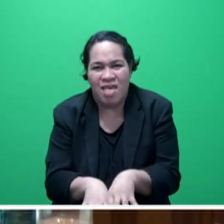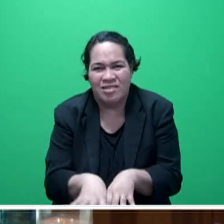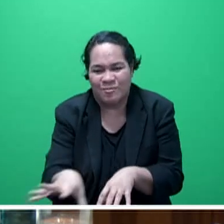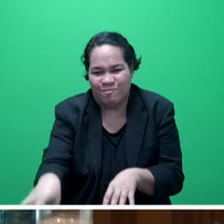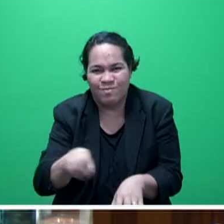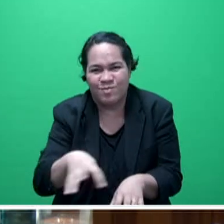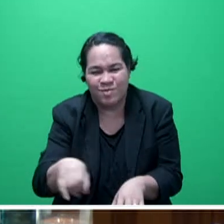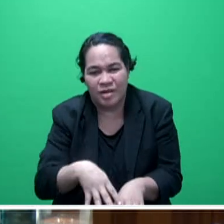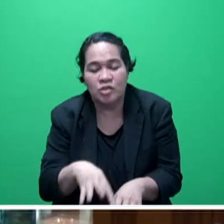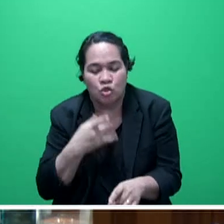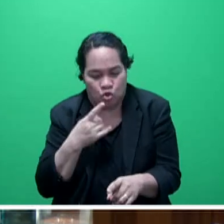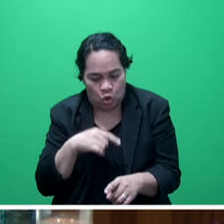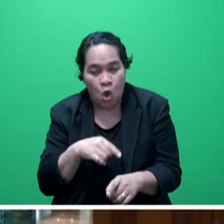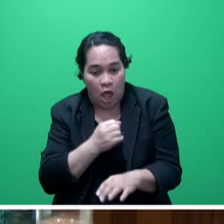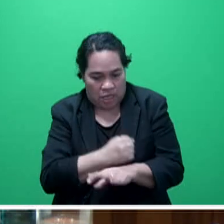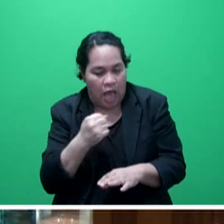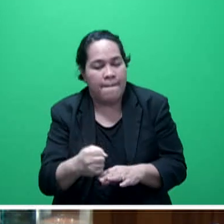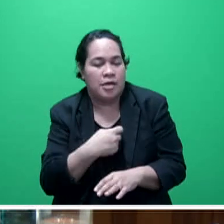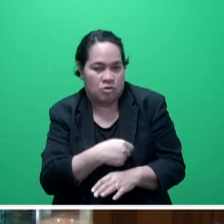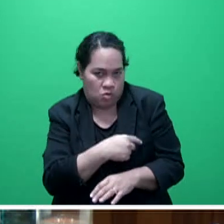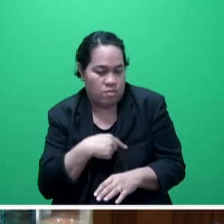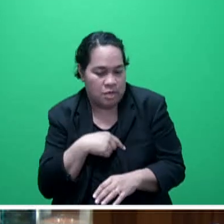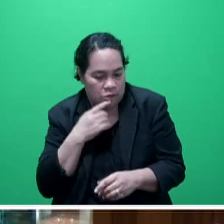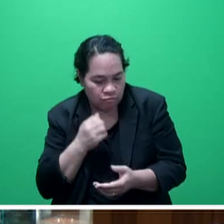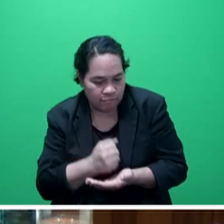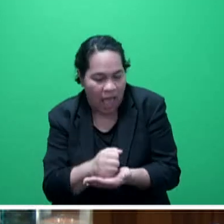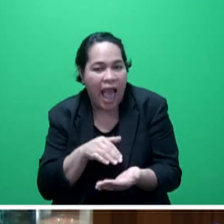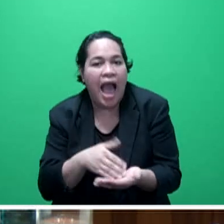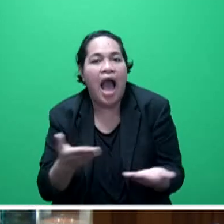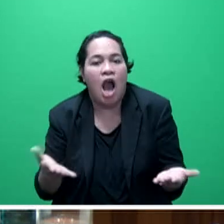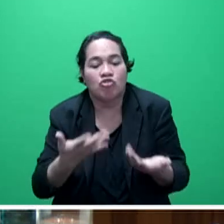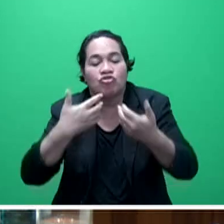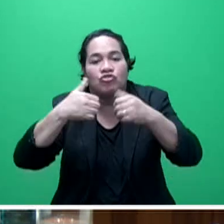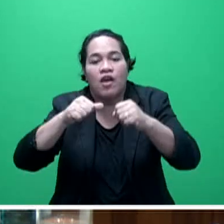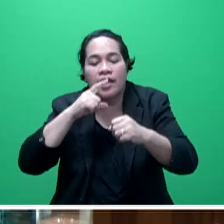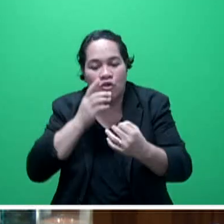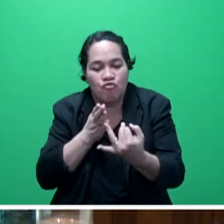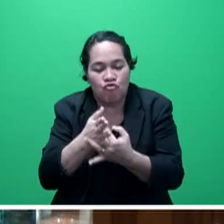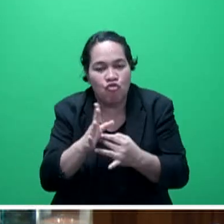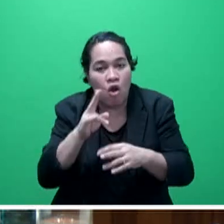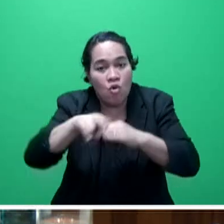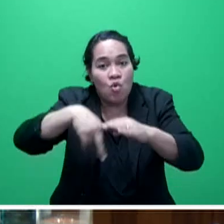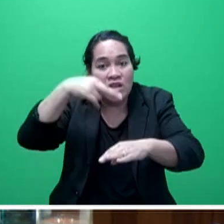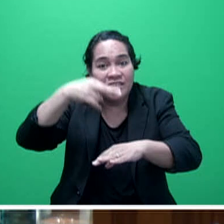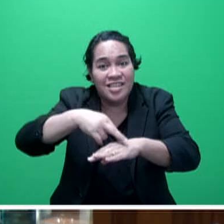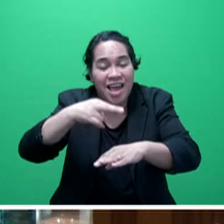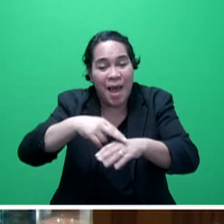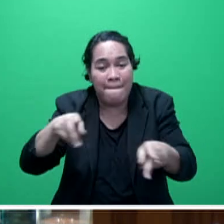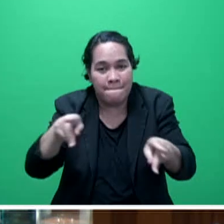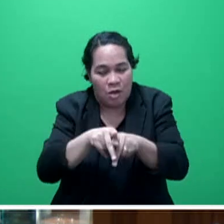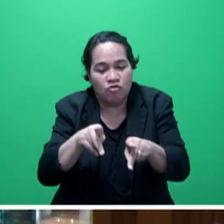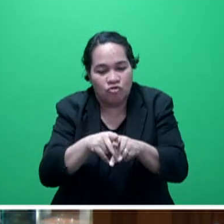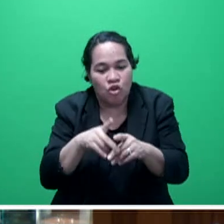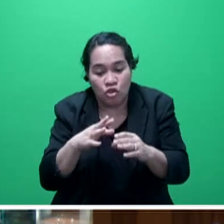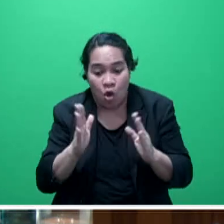commitment to improving this essential municipal council service will be achieved through regional partnership and shared services between